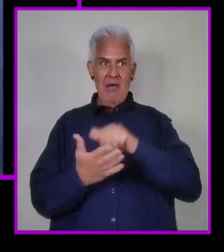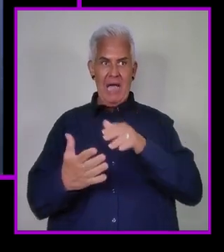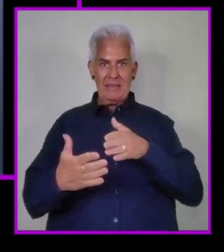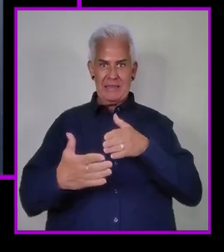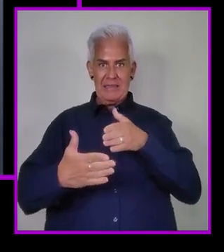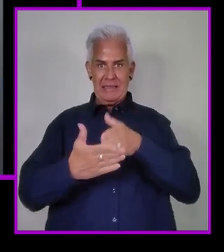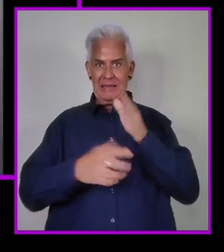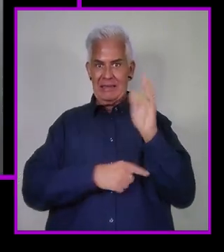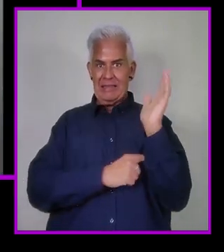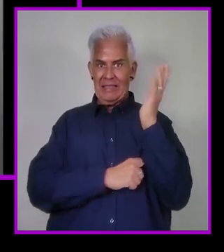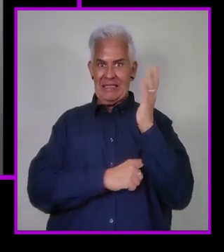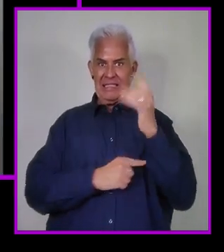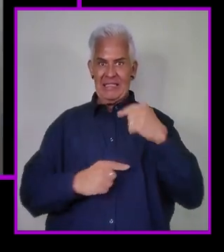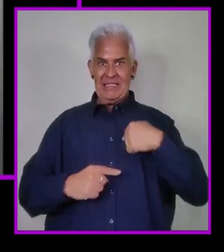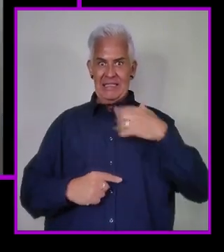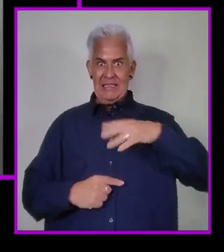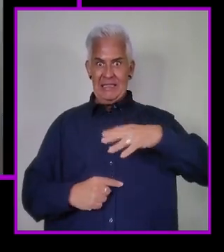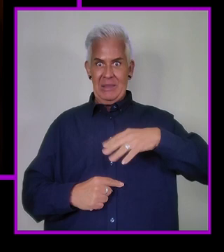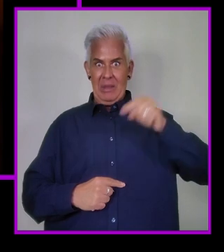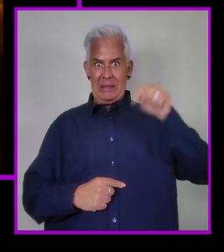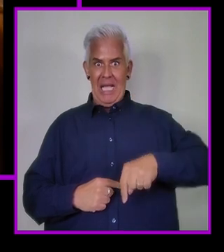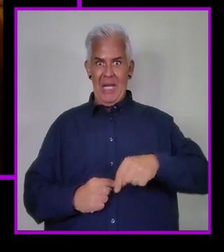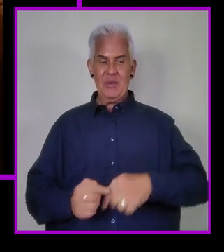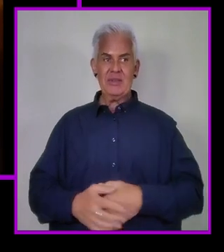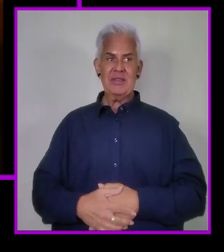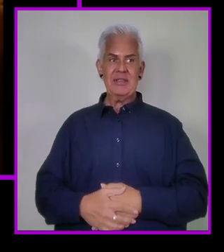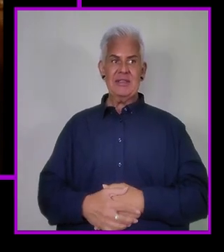think. I must admit, I don't want to go down.